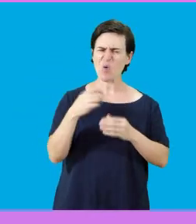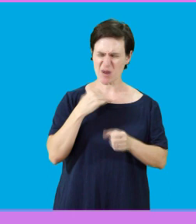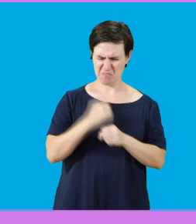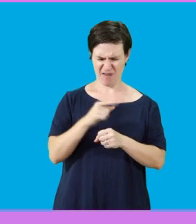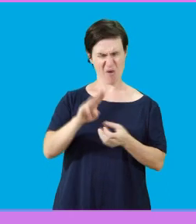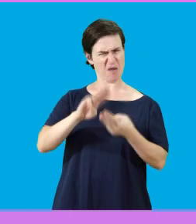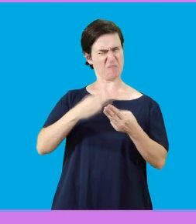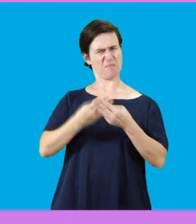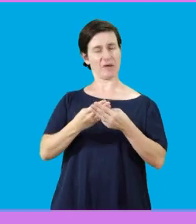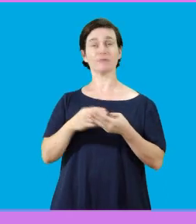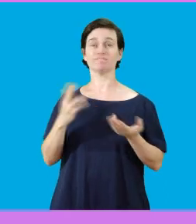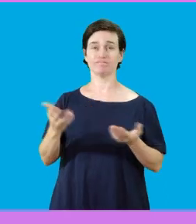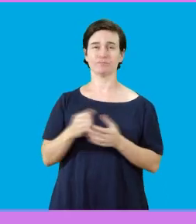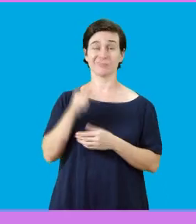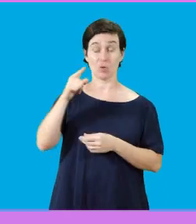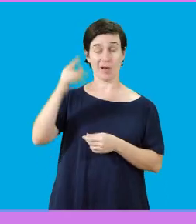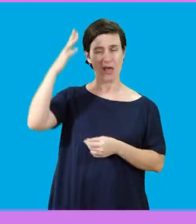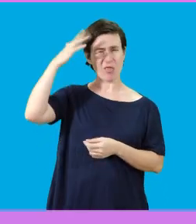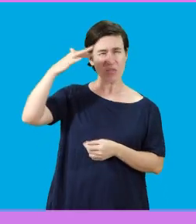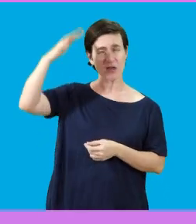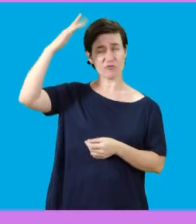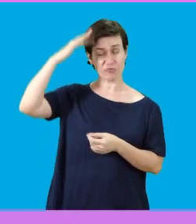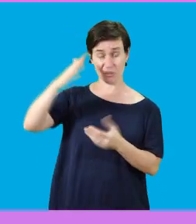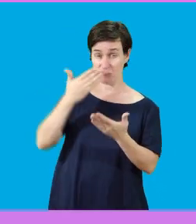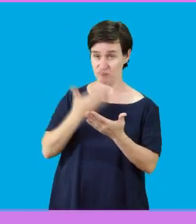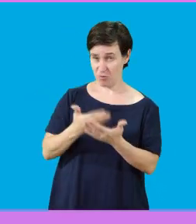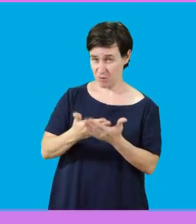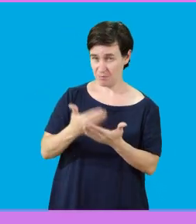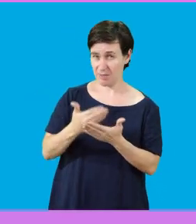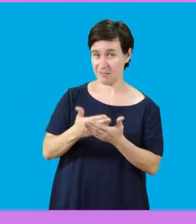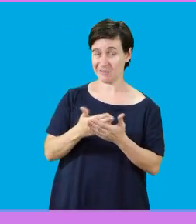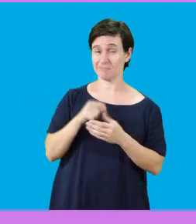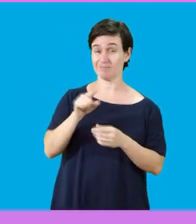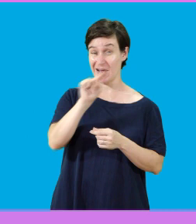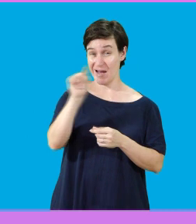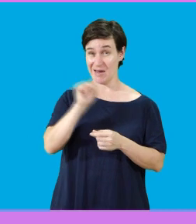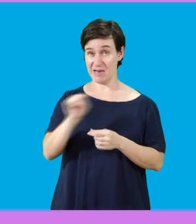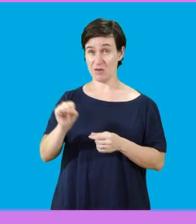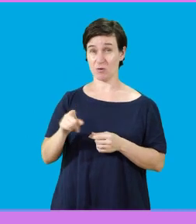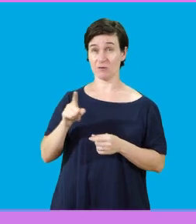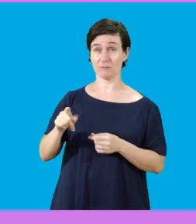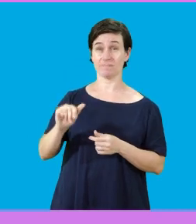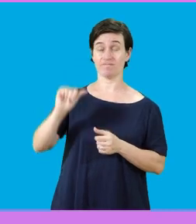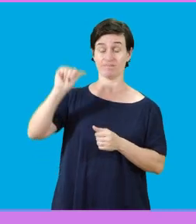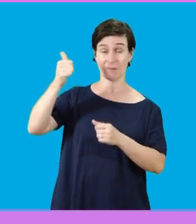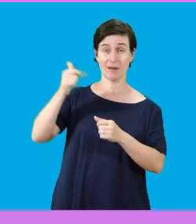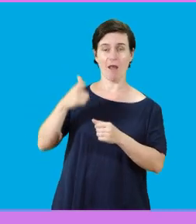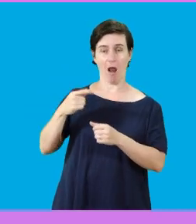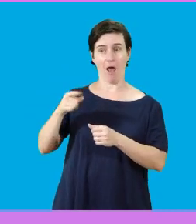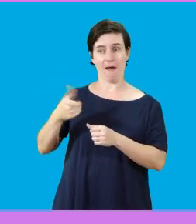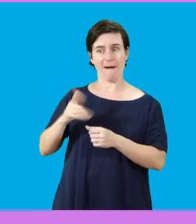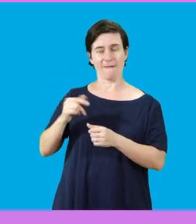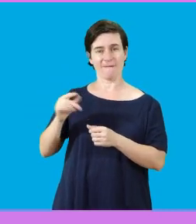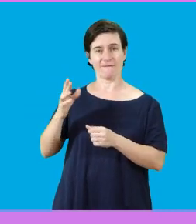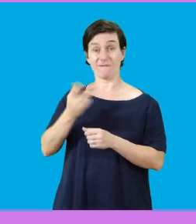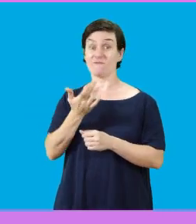this mathematical calculation? We say theoretical probability or probability is equals to the number of favorable outcomes divided